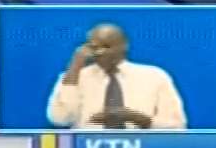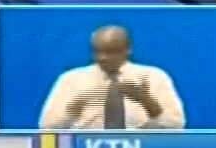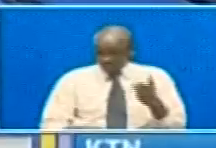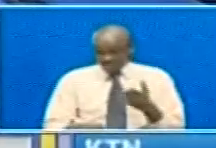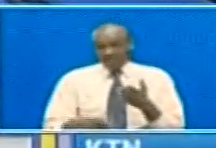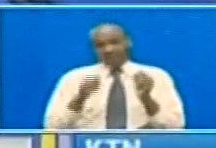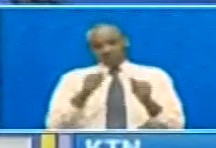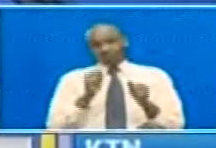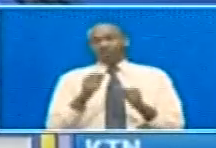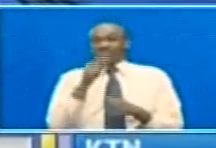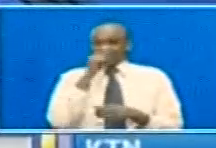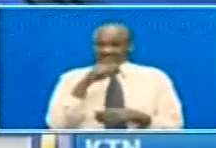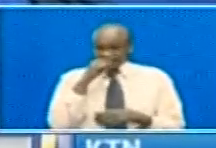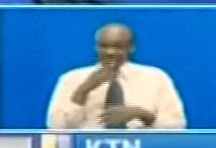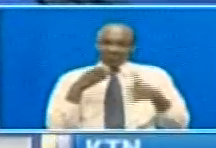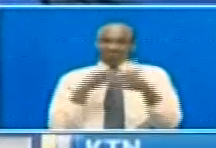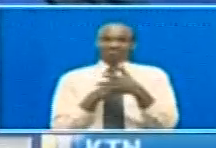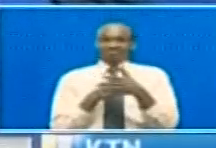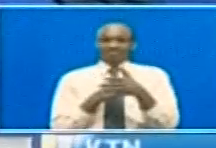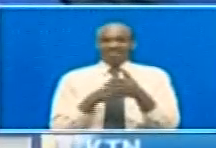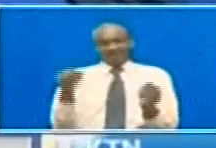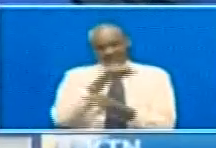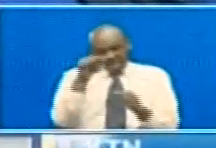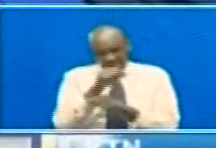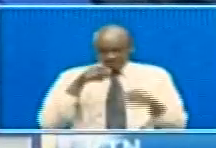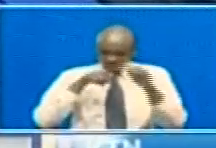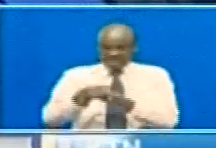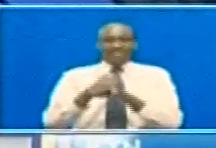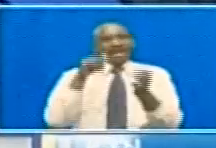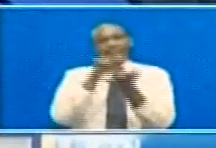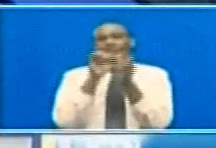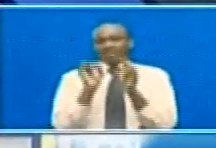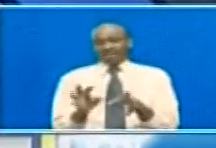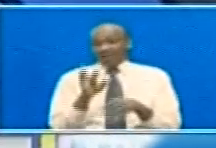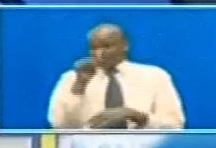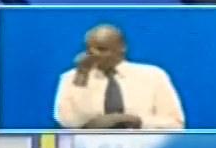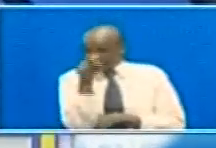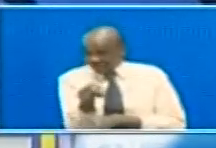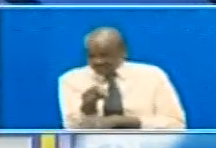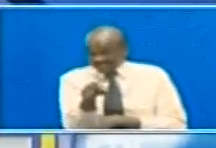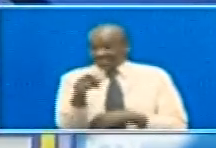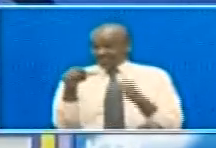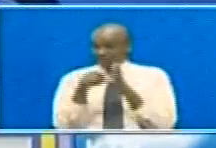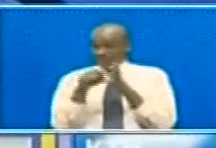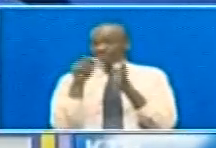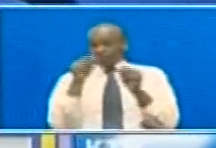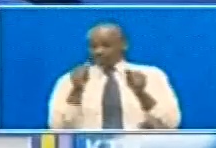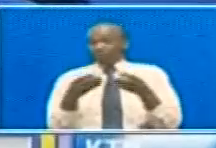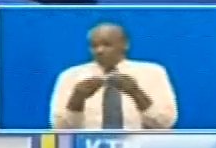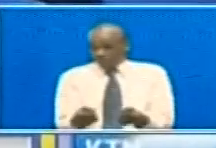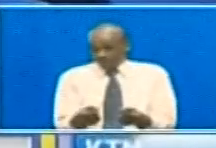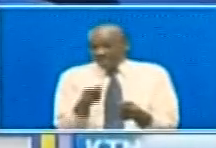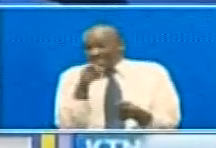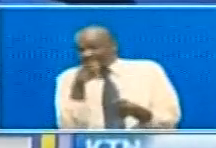decision to lock out Tanzanian registered tour vans from accessing local airports. But with that battle line seemingly closed, where does